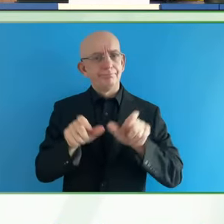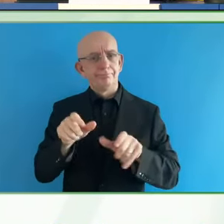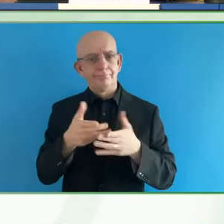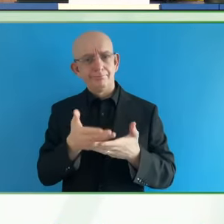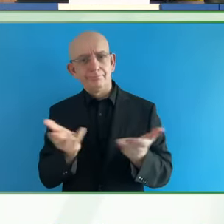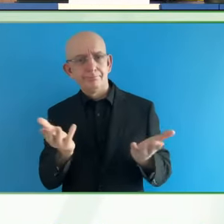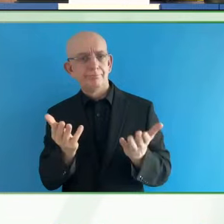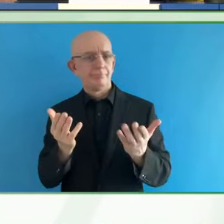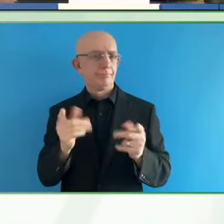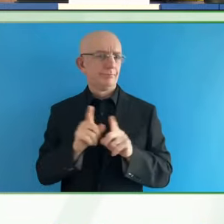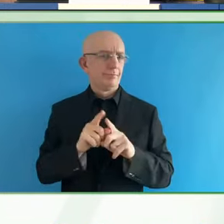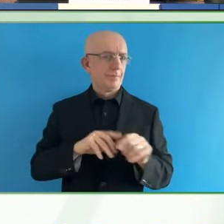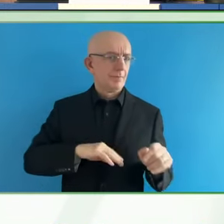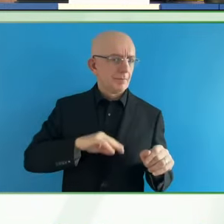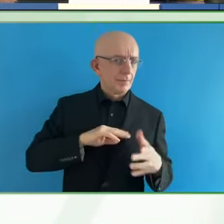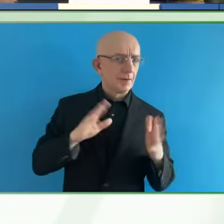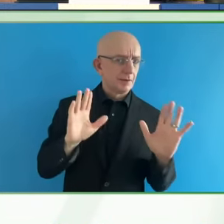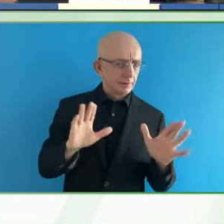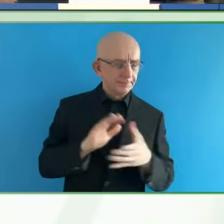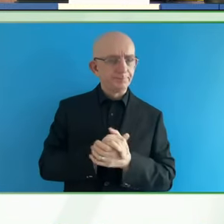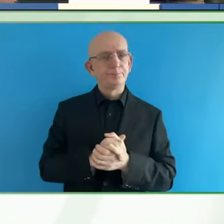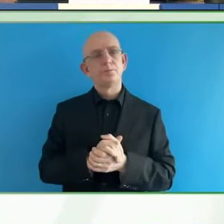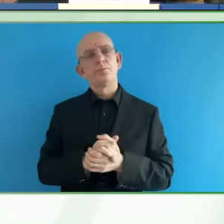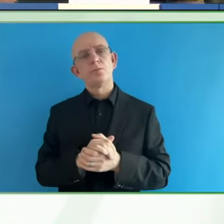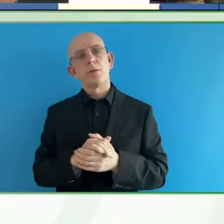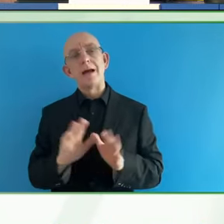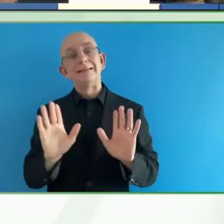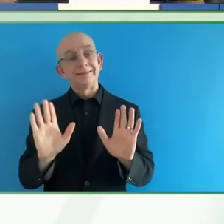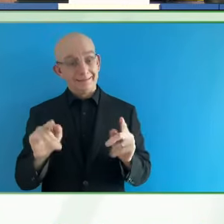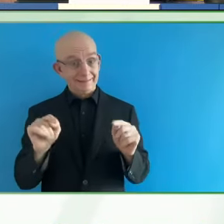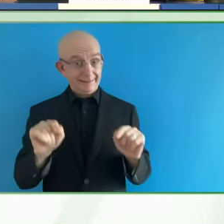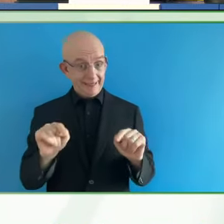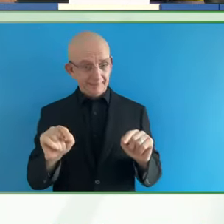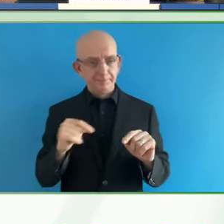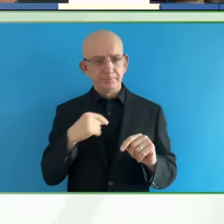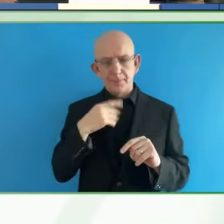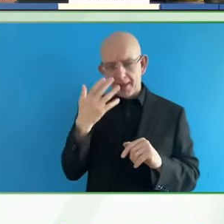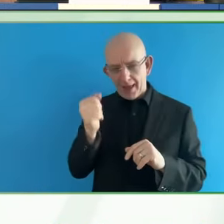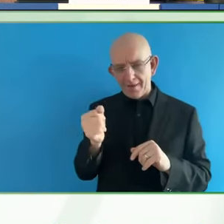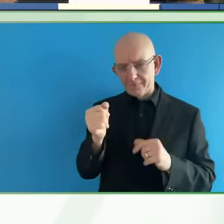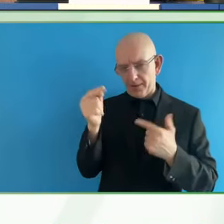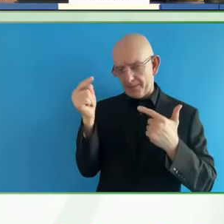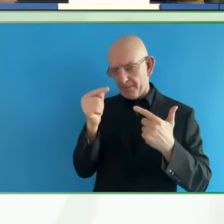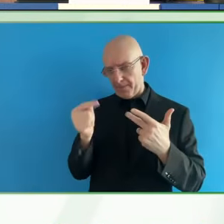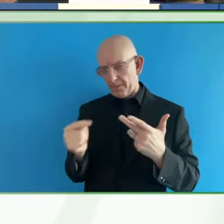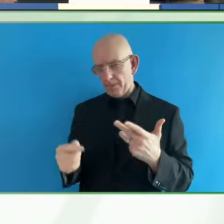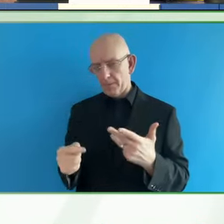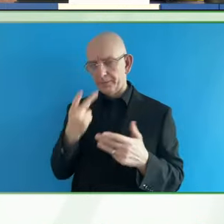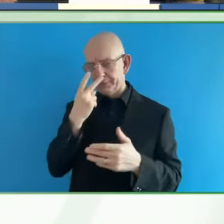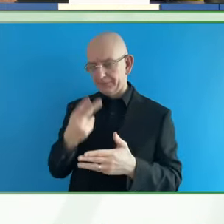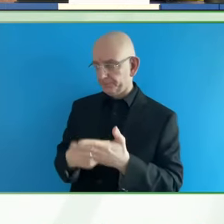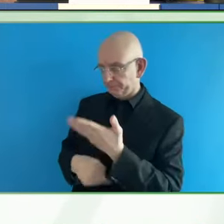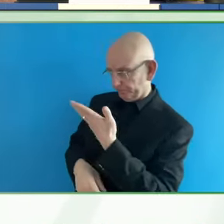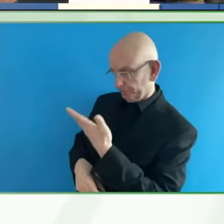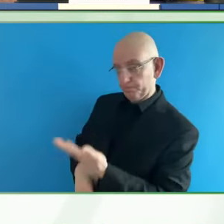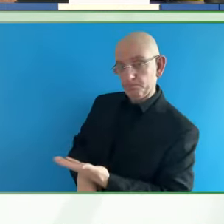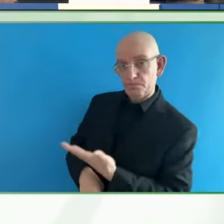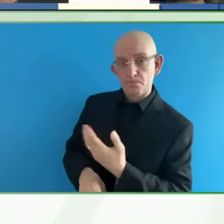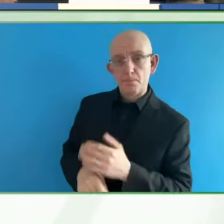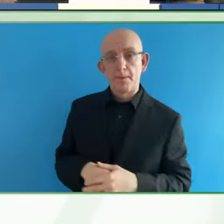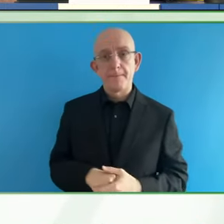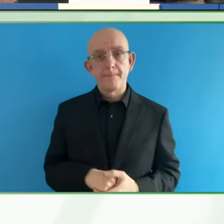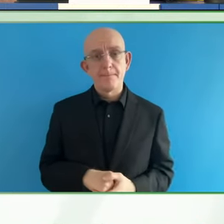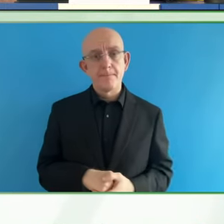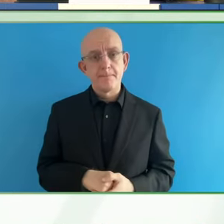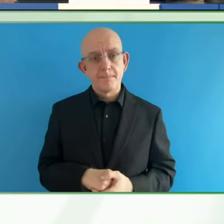that we are emphasizing that there is a need for education to be a shared social commitment, which is one of the key human rights, strengthening